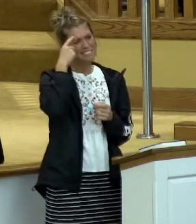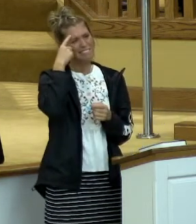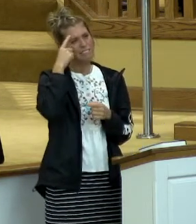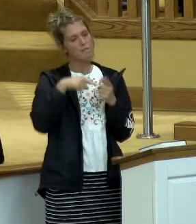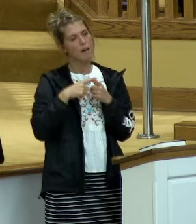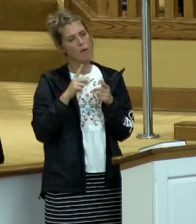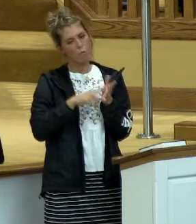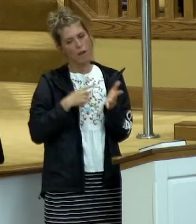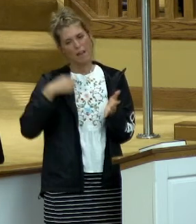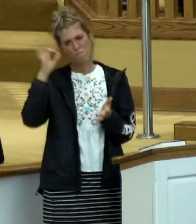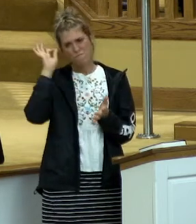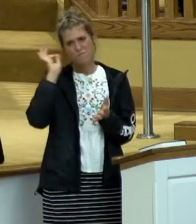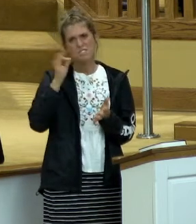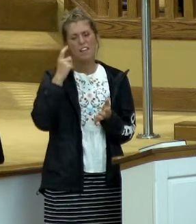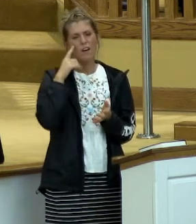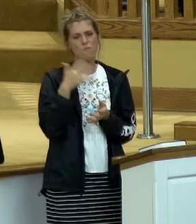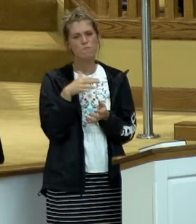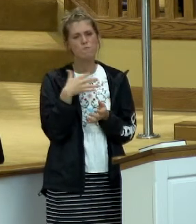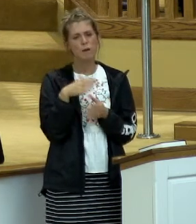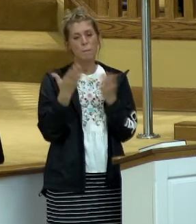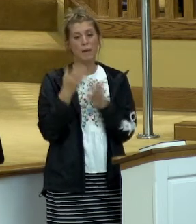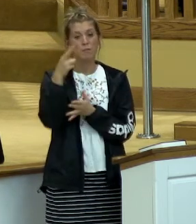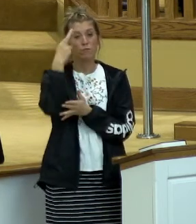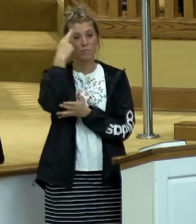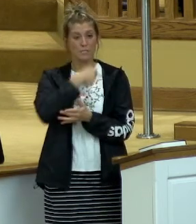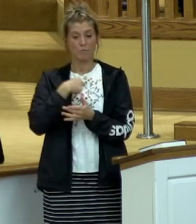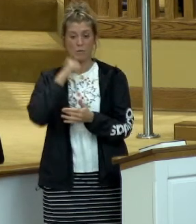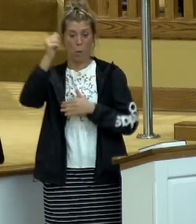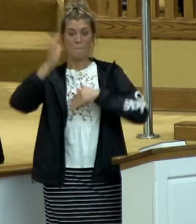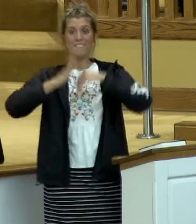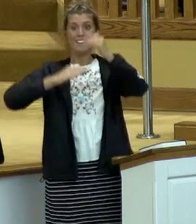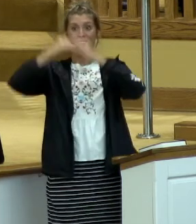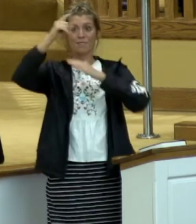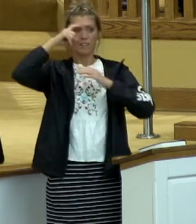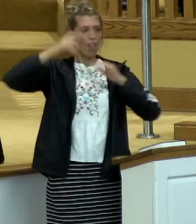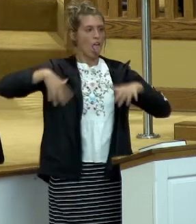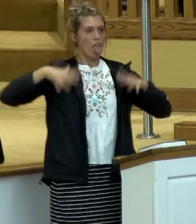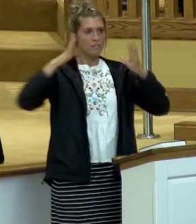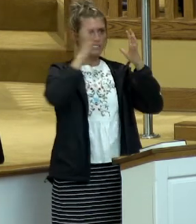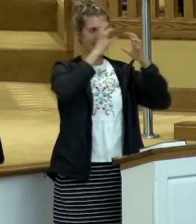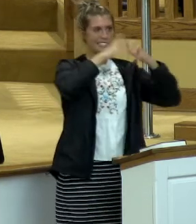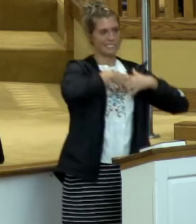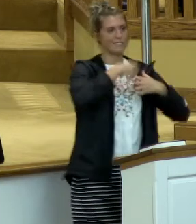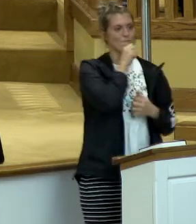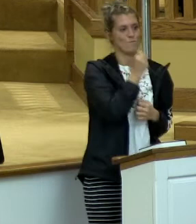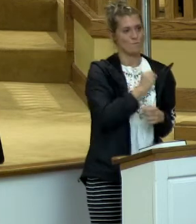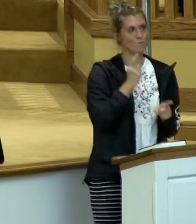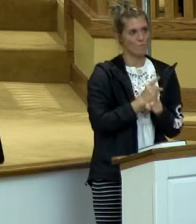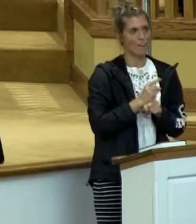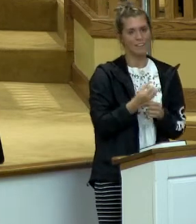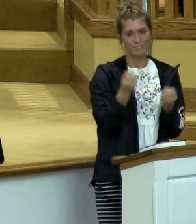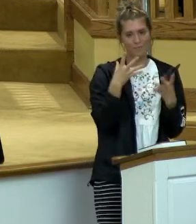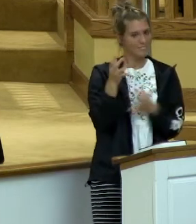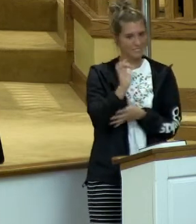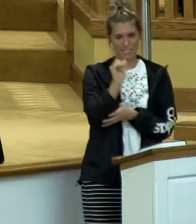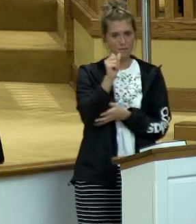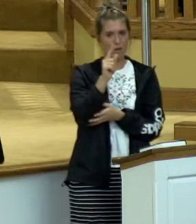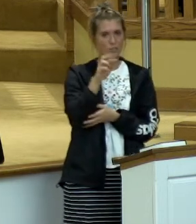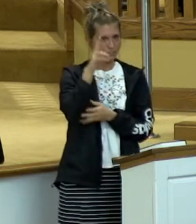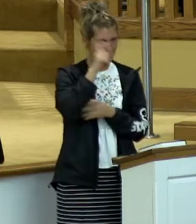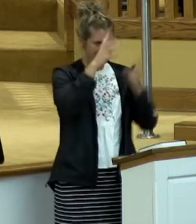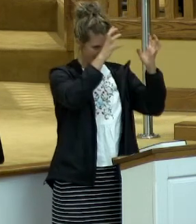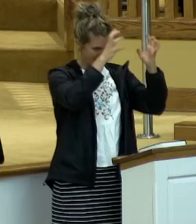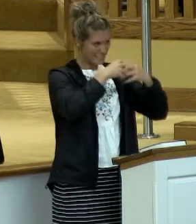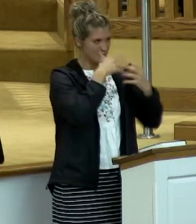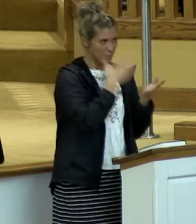lot about what I was going to preach on that, and I thought, wow, maybe one of the reasons we don't build anymore is because we don't tear down things first. And that can happen at an altar. I